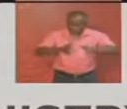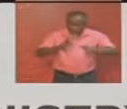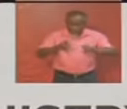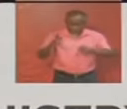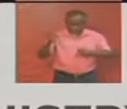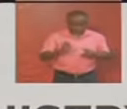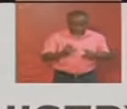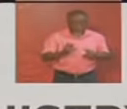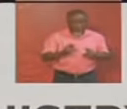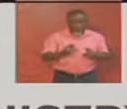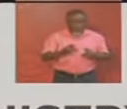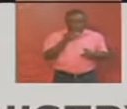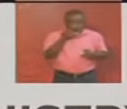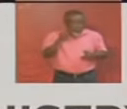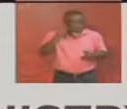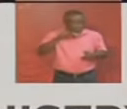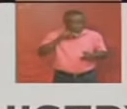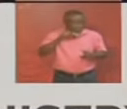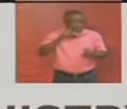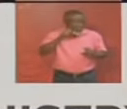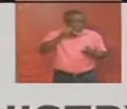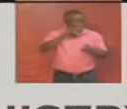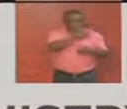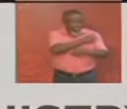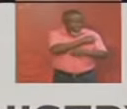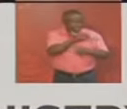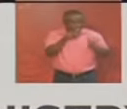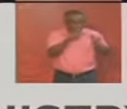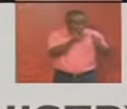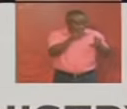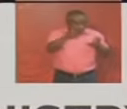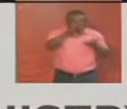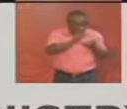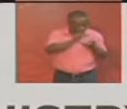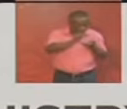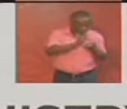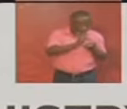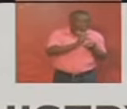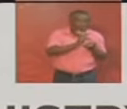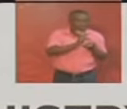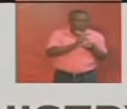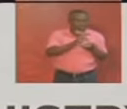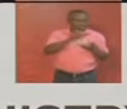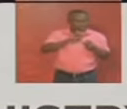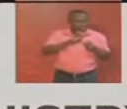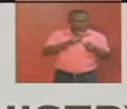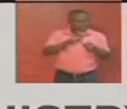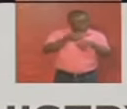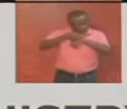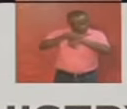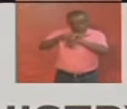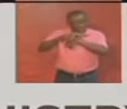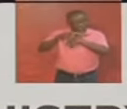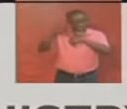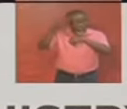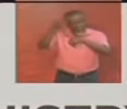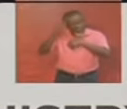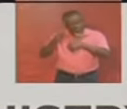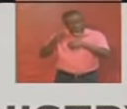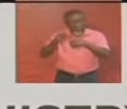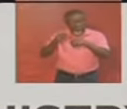would continue to provide that information to the cabinet and to the ministry, the ministers who are the policymakers in taking that